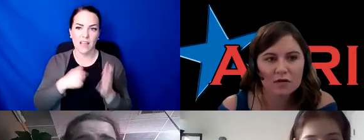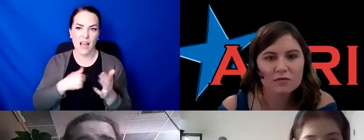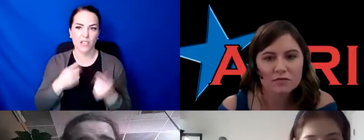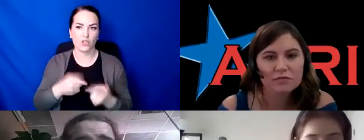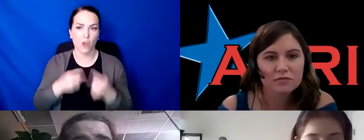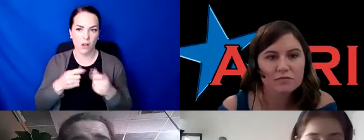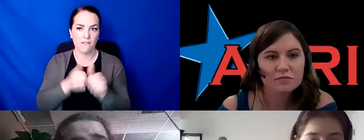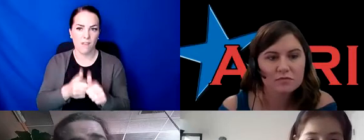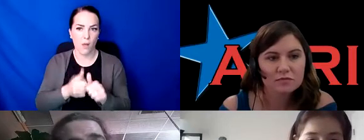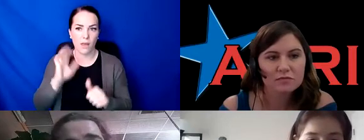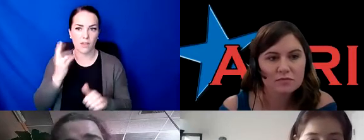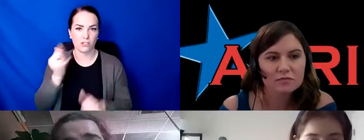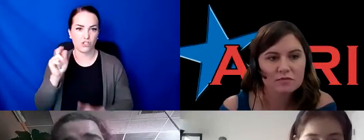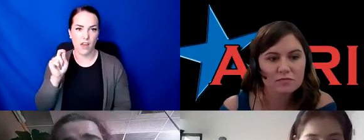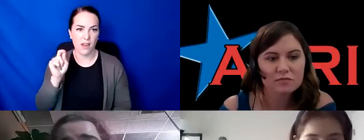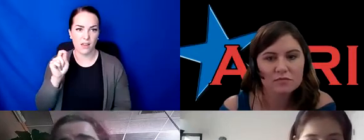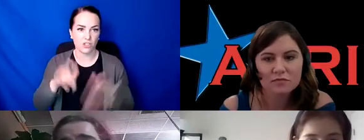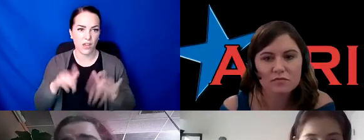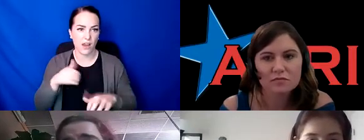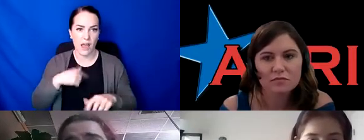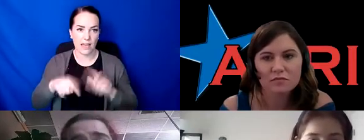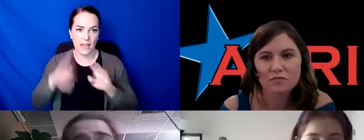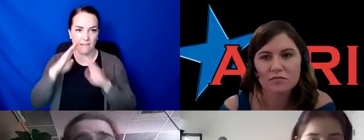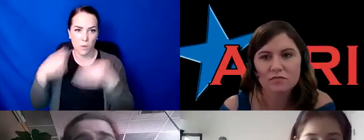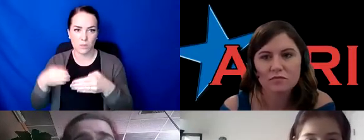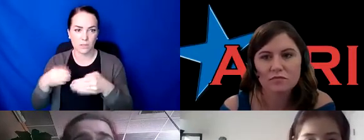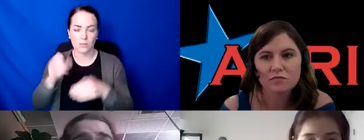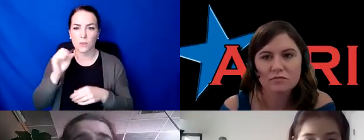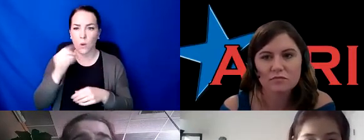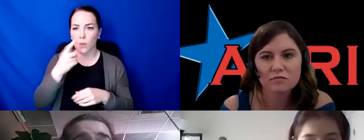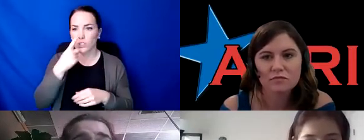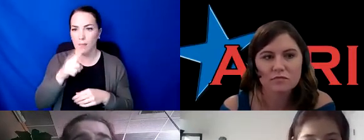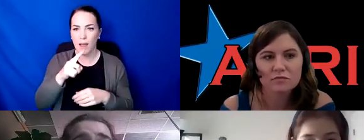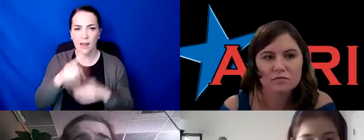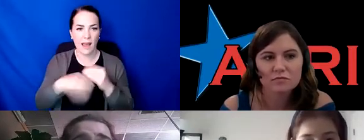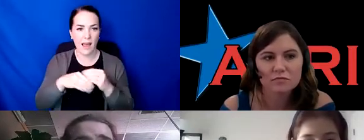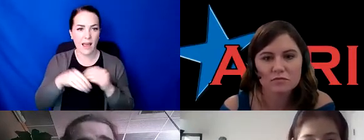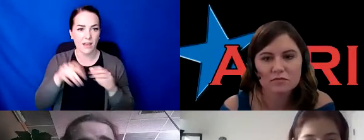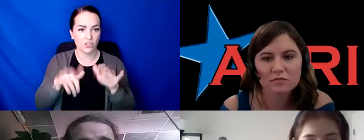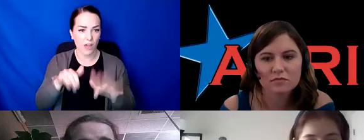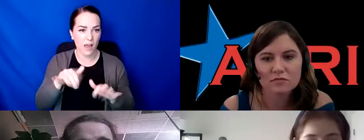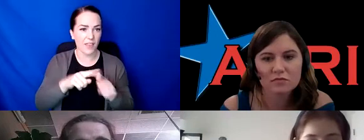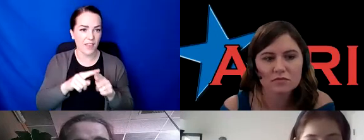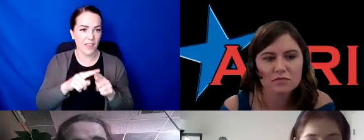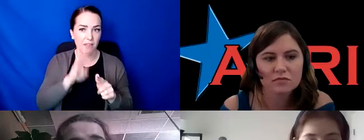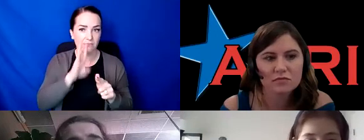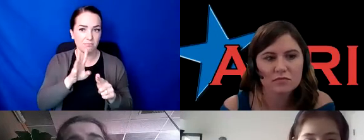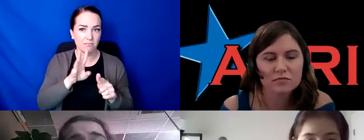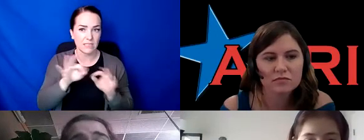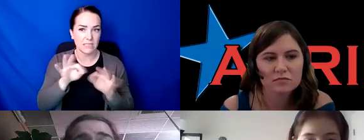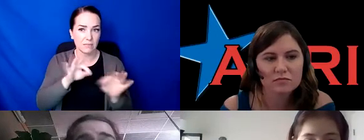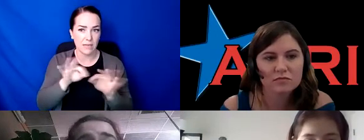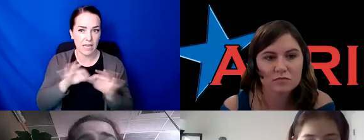chat. I can't really focus on that. So if you guys put things in the chat, would you be able to like let us at least